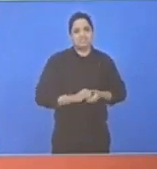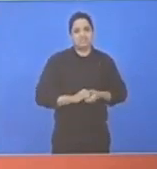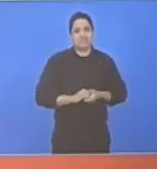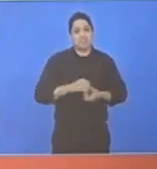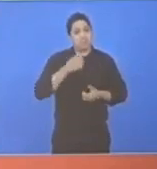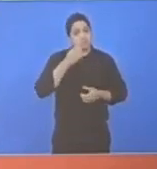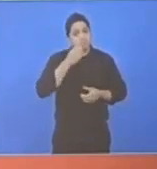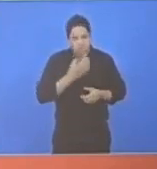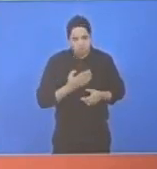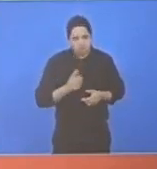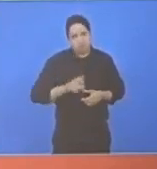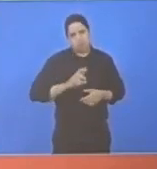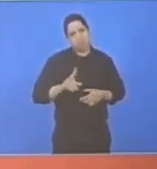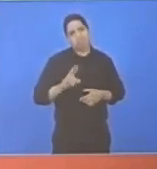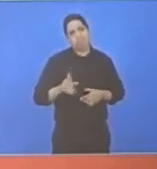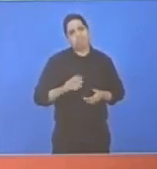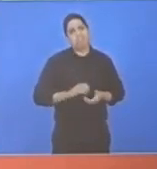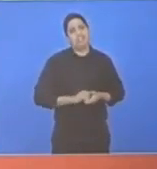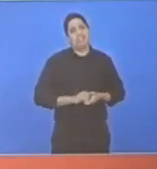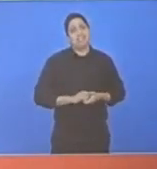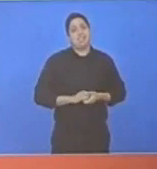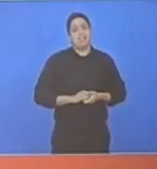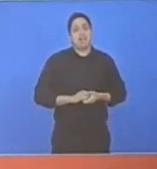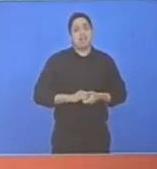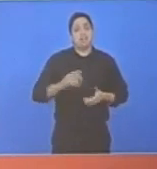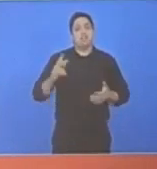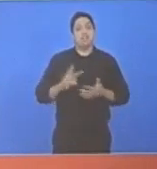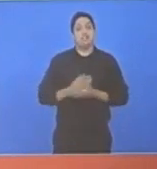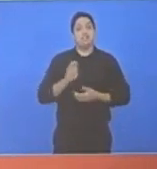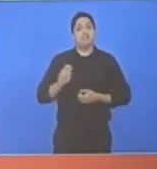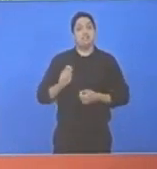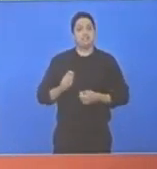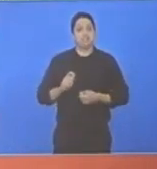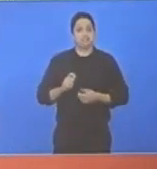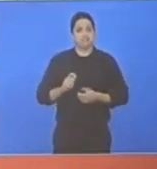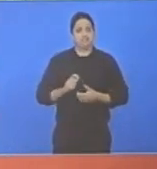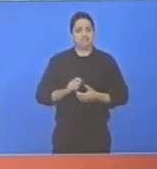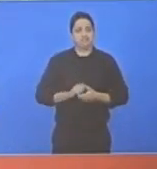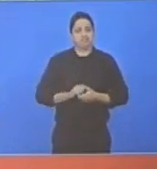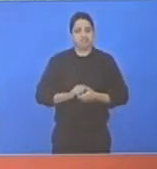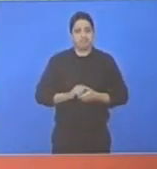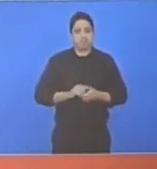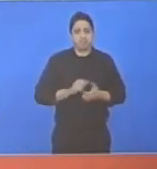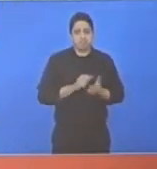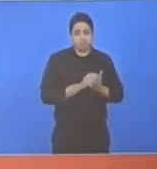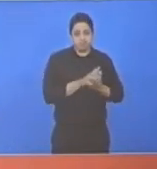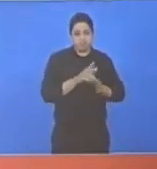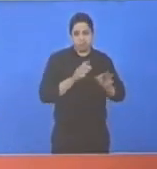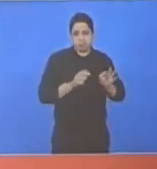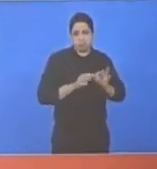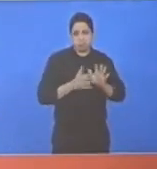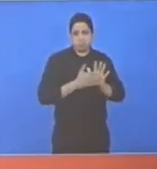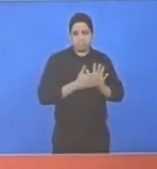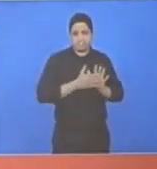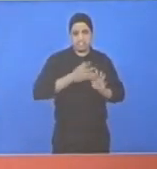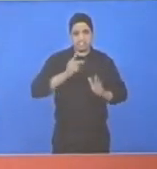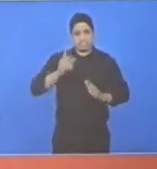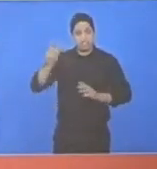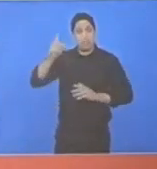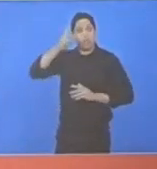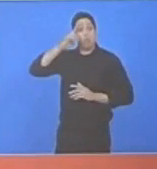it's not a good thing. Prophetically, that talks about exclusion.